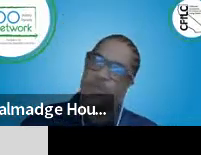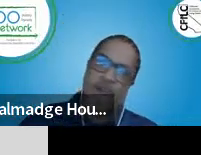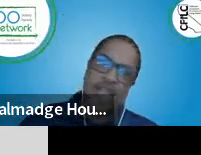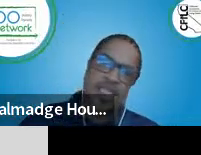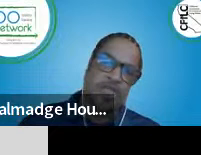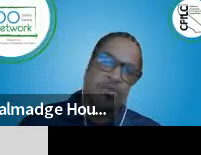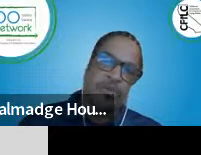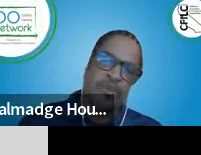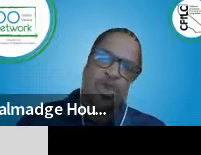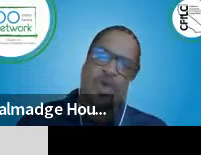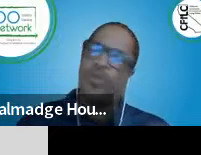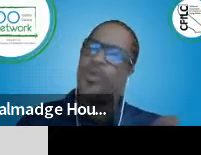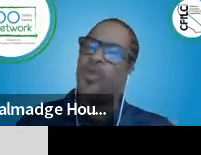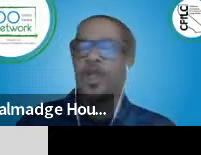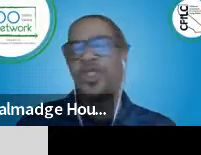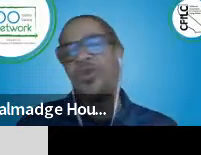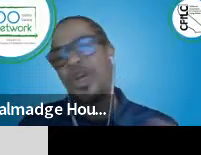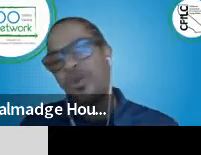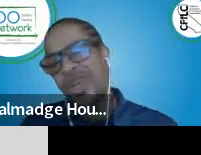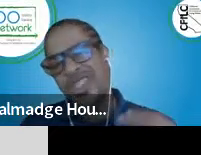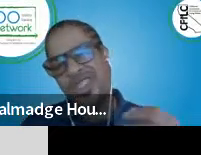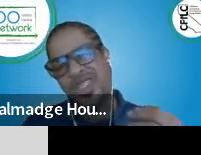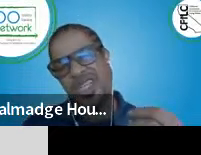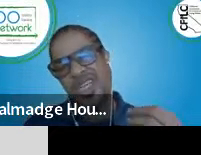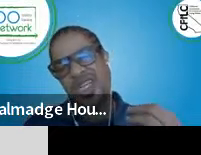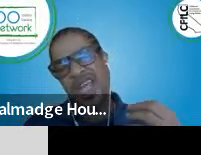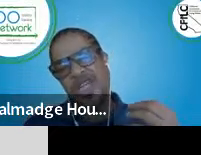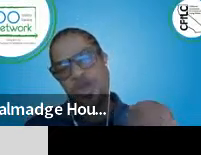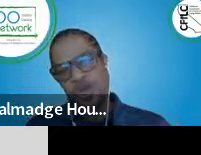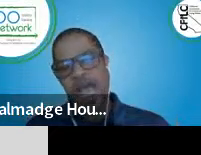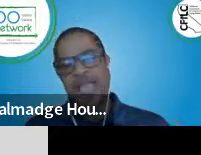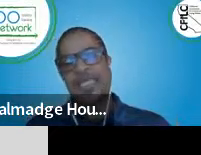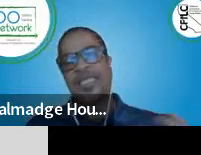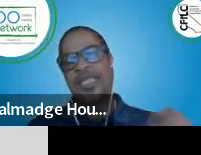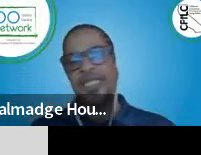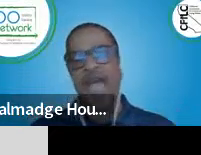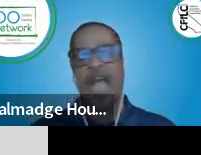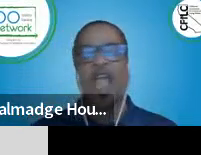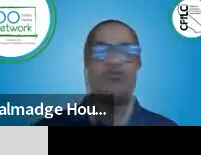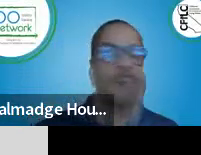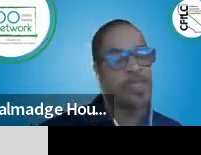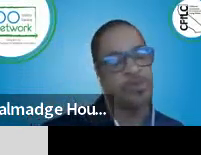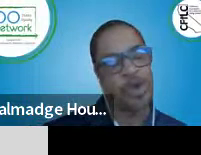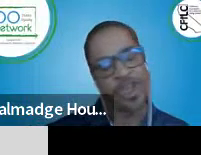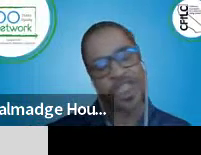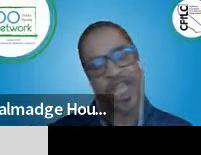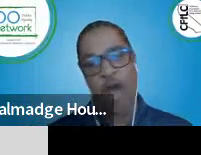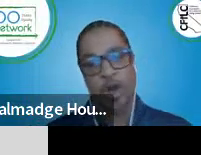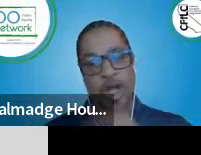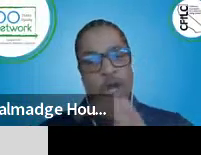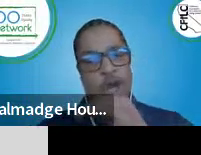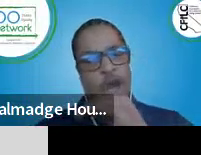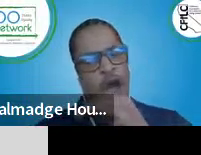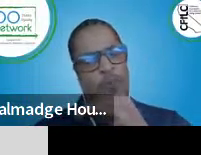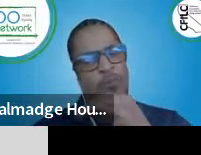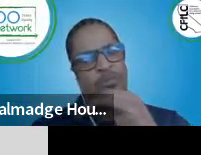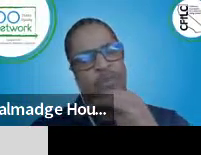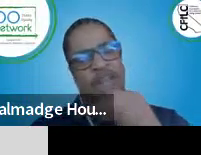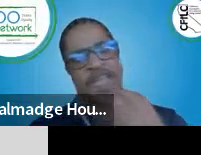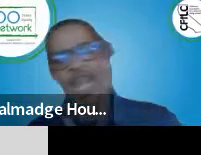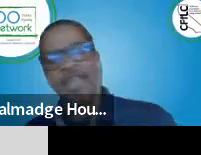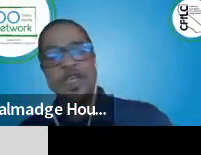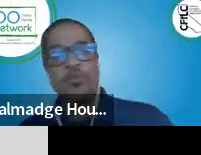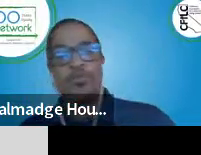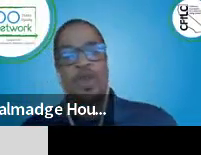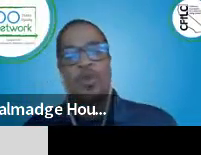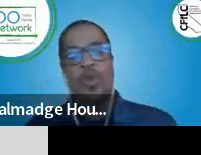Social media presence, we will be working to increase and utilizing TikTok and Facebook, reaching out